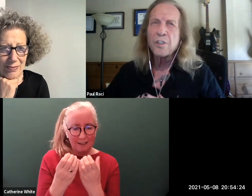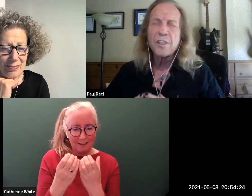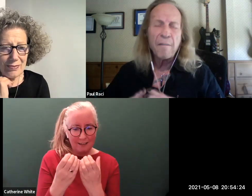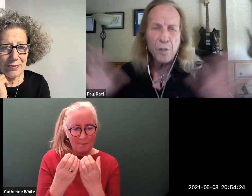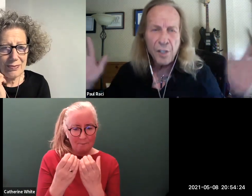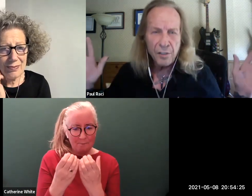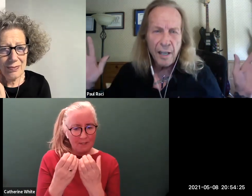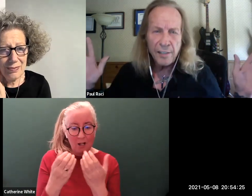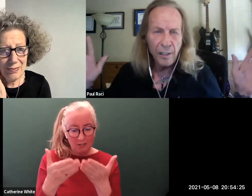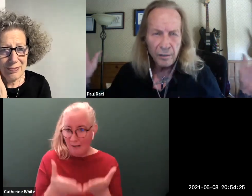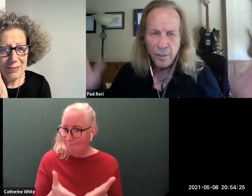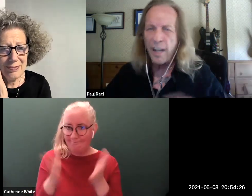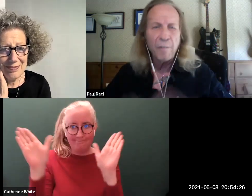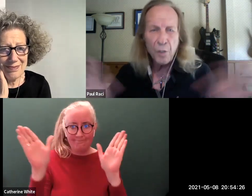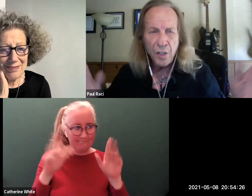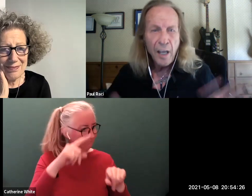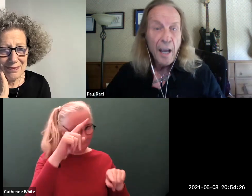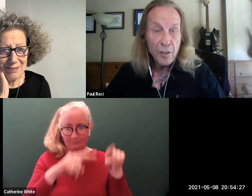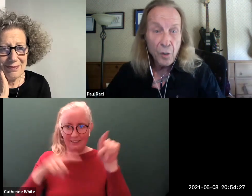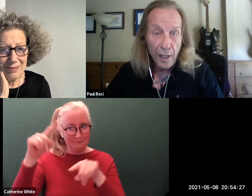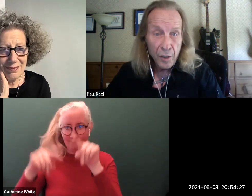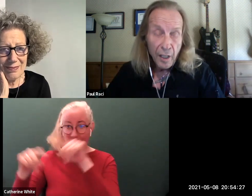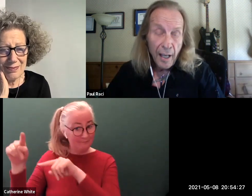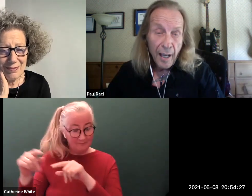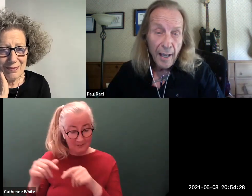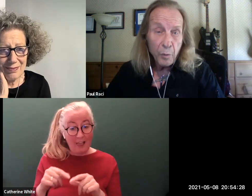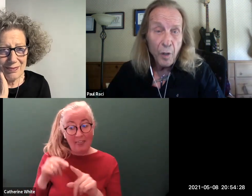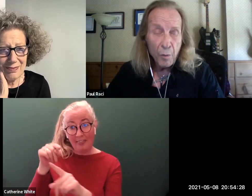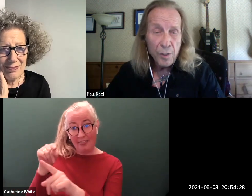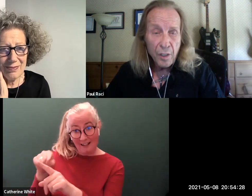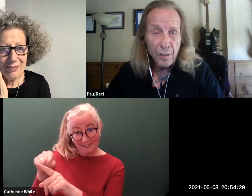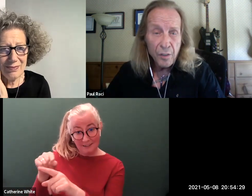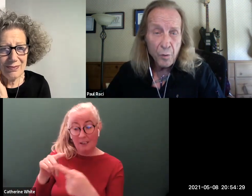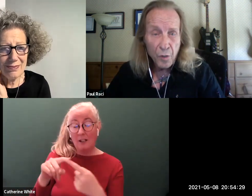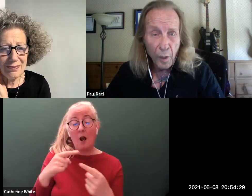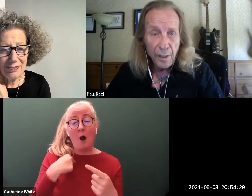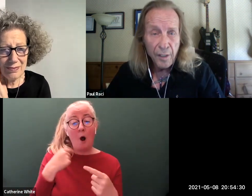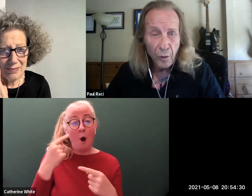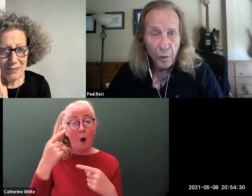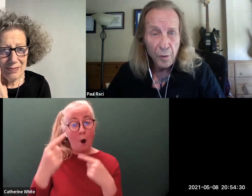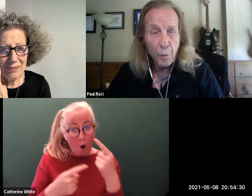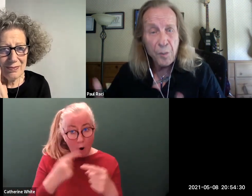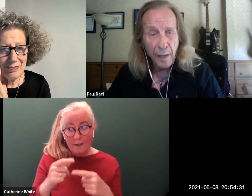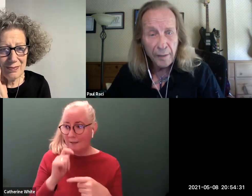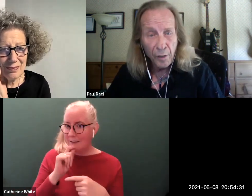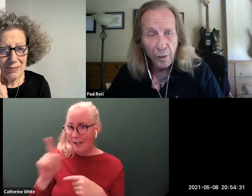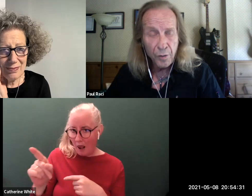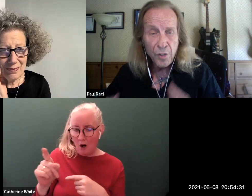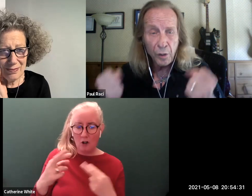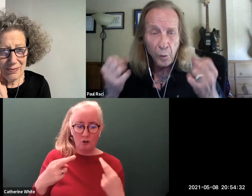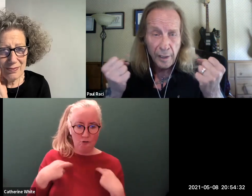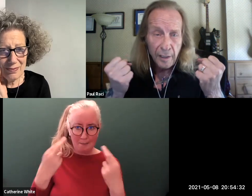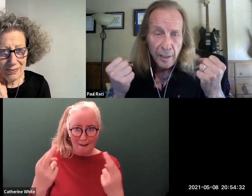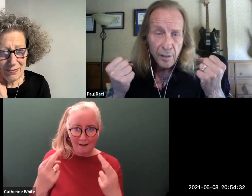It was diverse as hell, just diverse. And so and we always just wanted to tell her to respect other